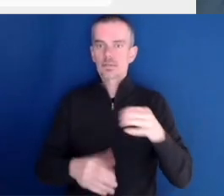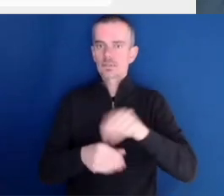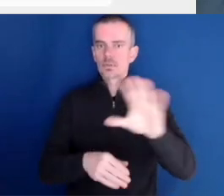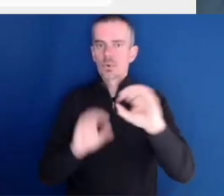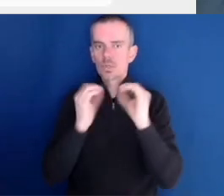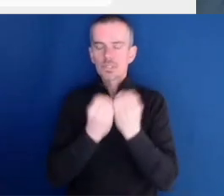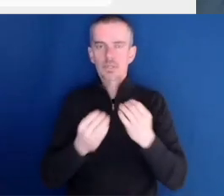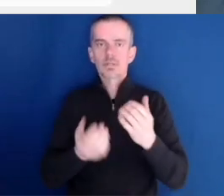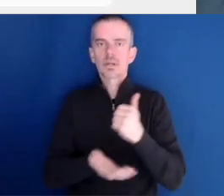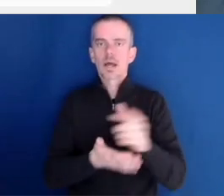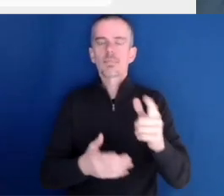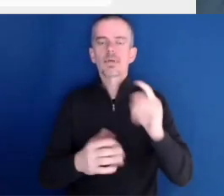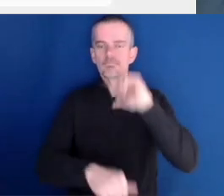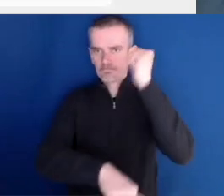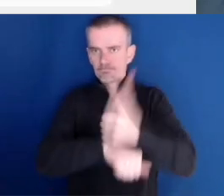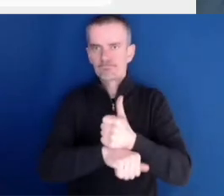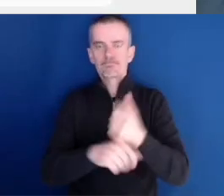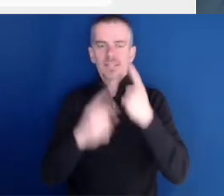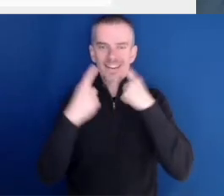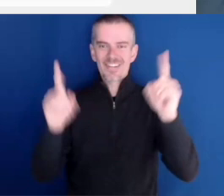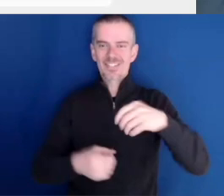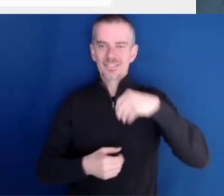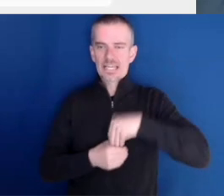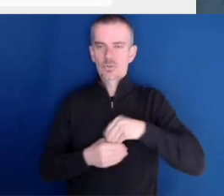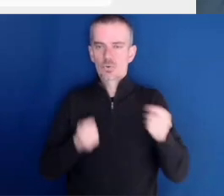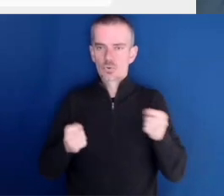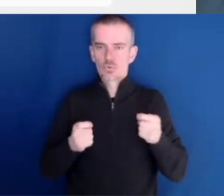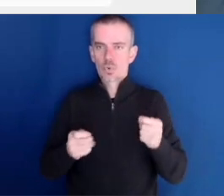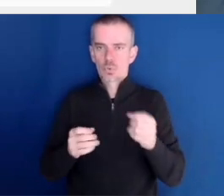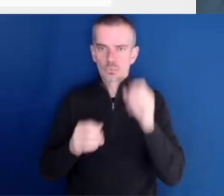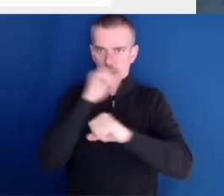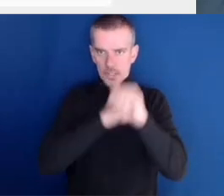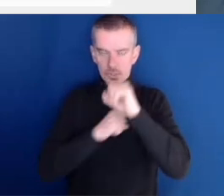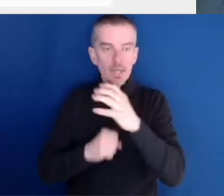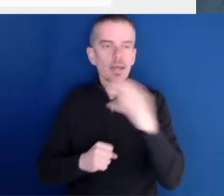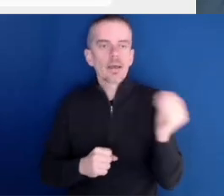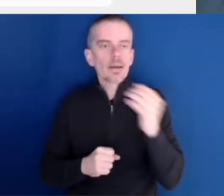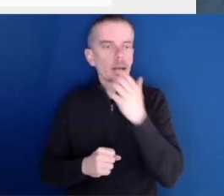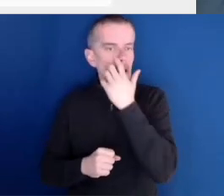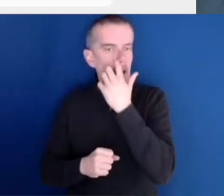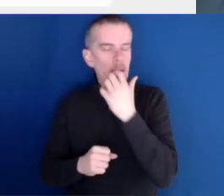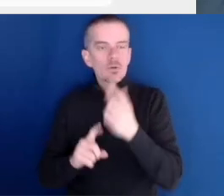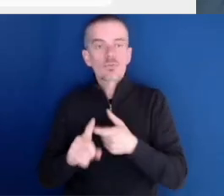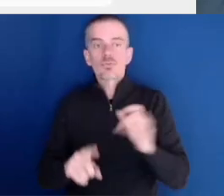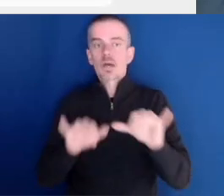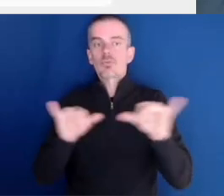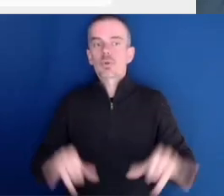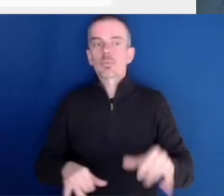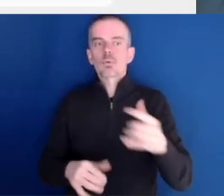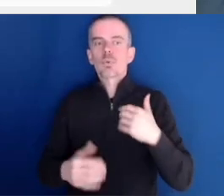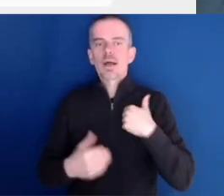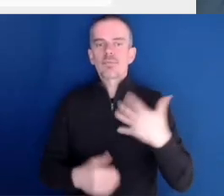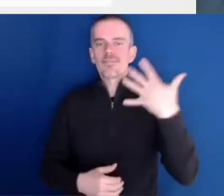organization implement effective internal control strategies. And from this framework, we get the